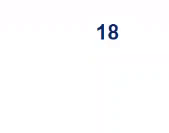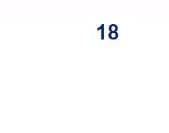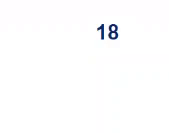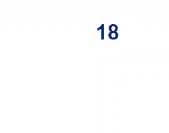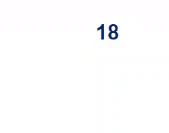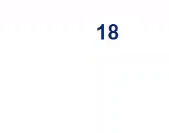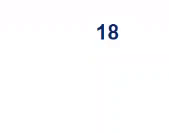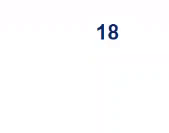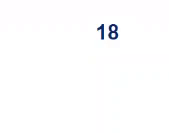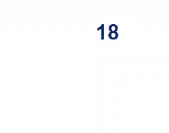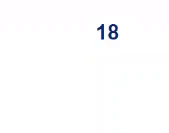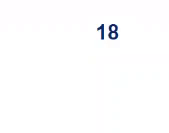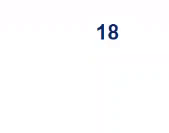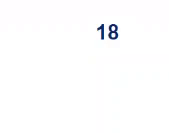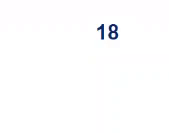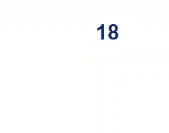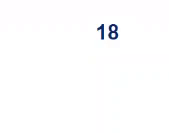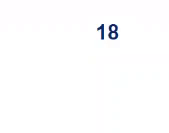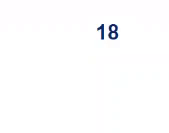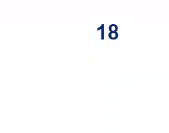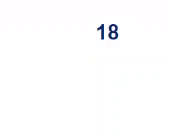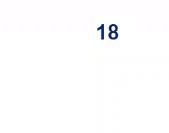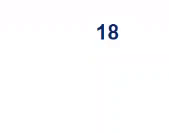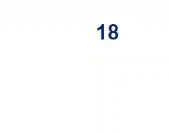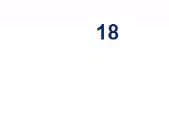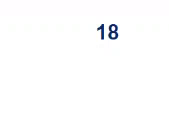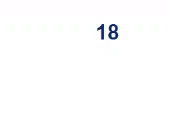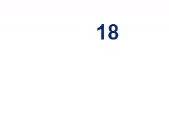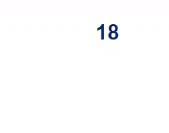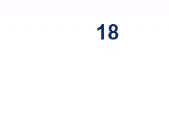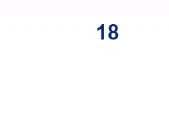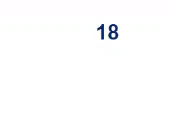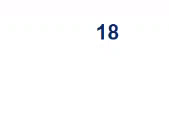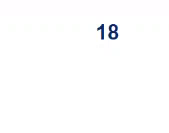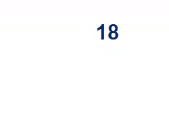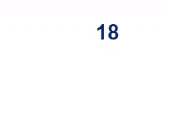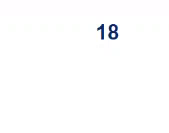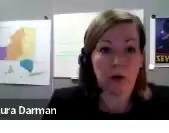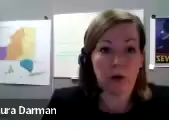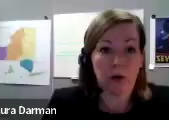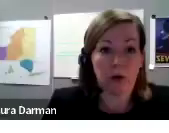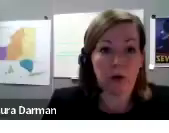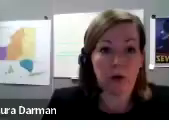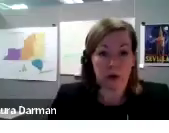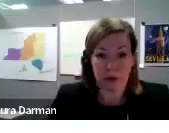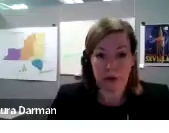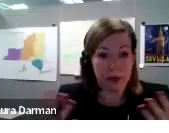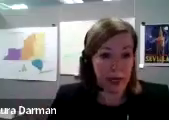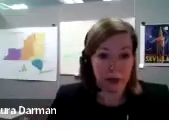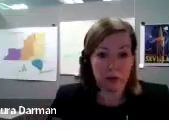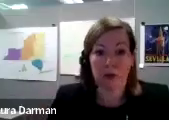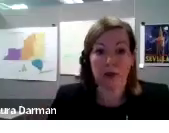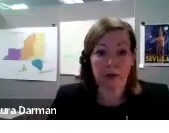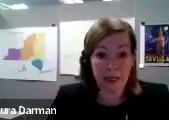think what's really important to underscore here is the Justice Center does not have control over who is under our jurisdiction. We were created, we're a creature